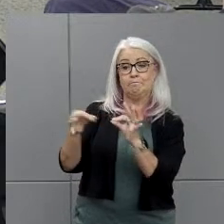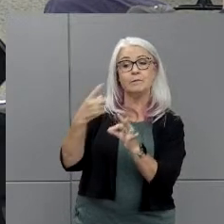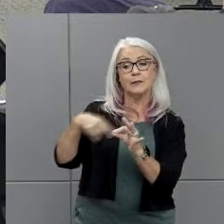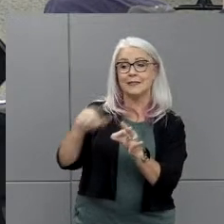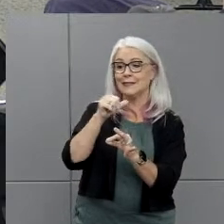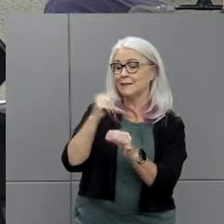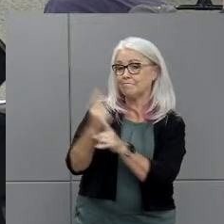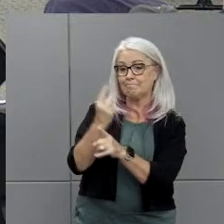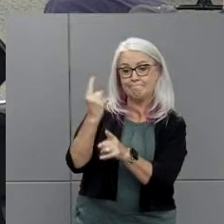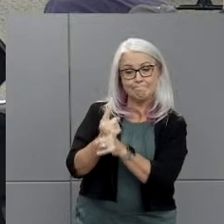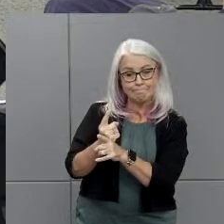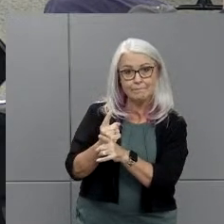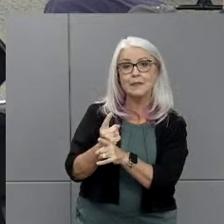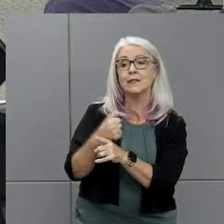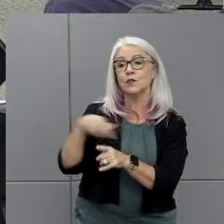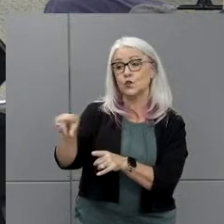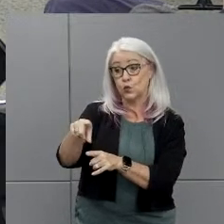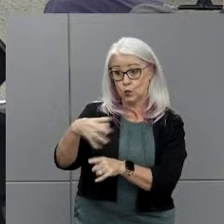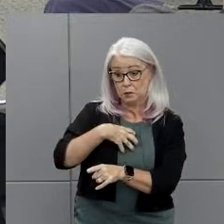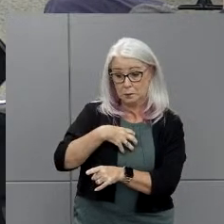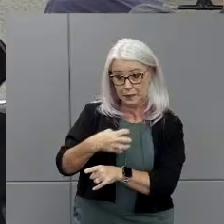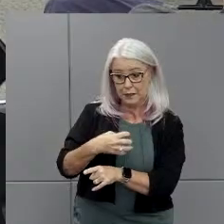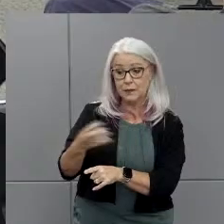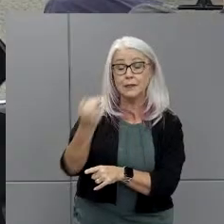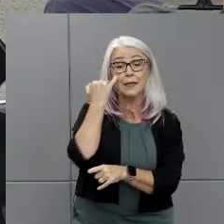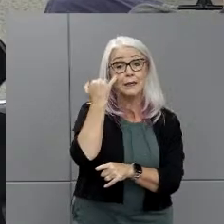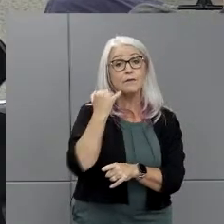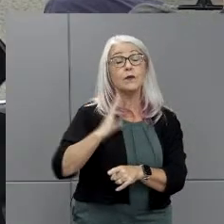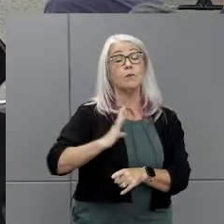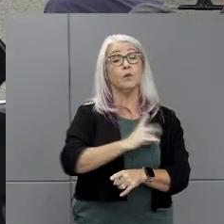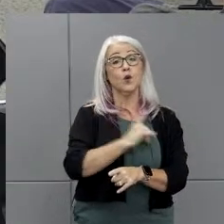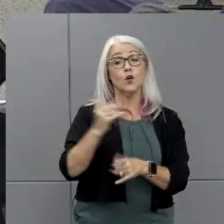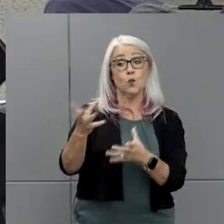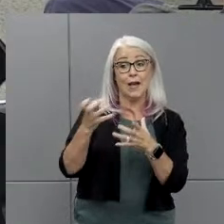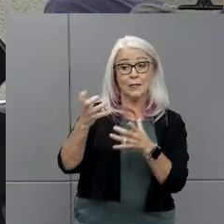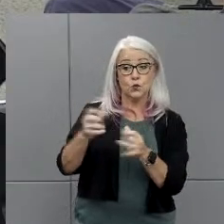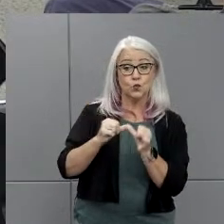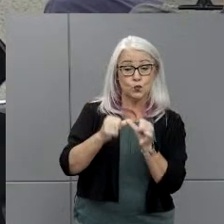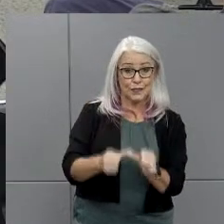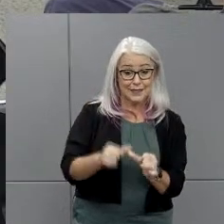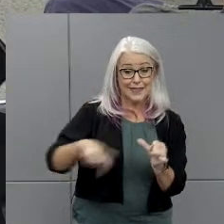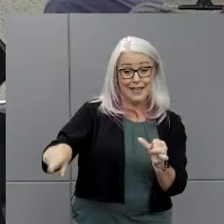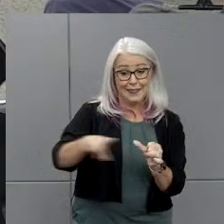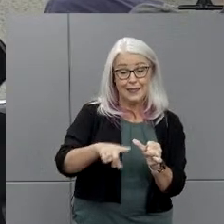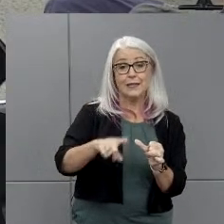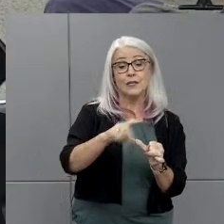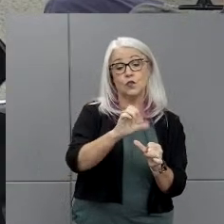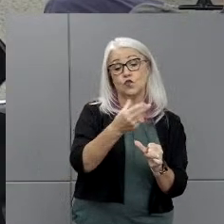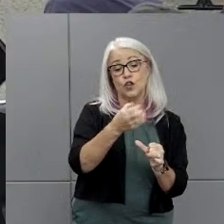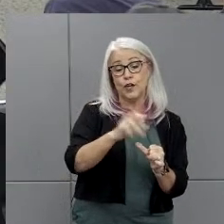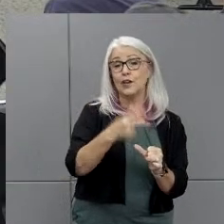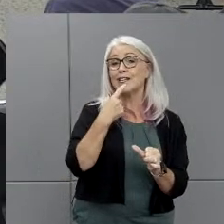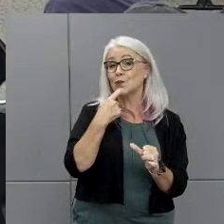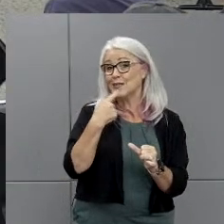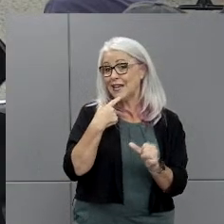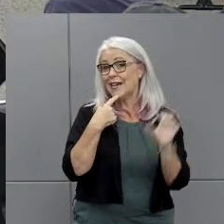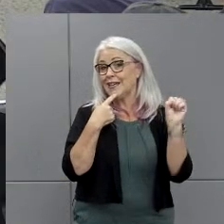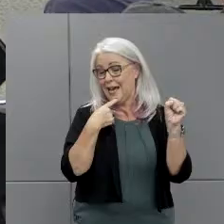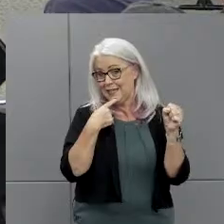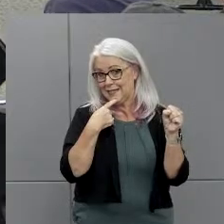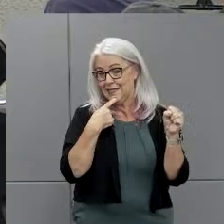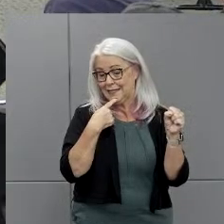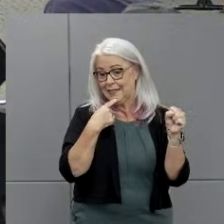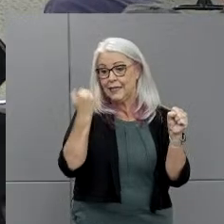appealed it. If the board wants to sustain the chair's ruling, they vote yes. If